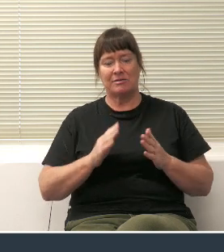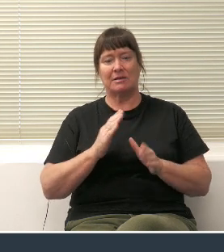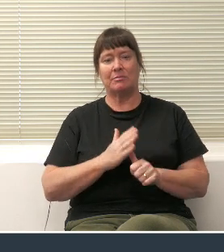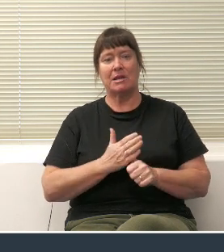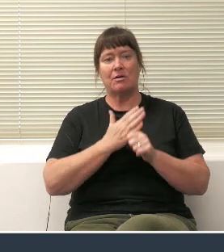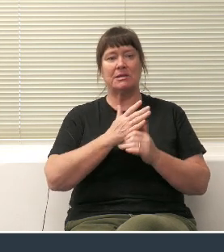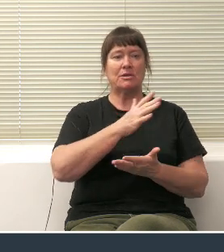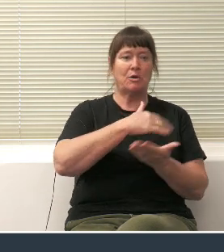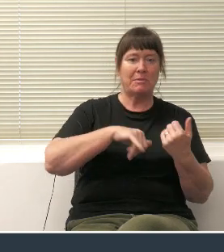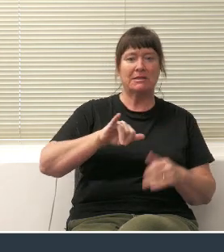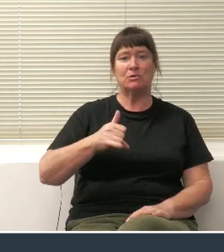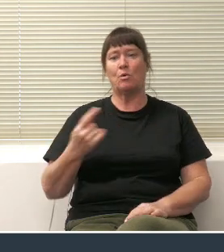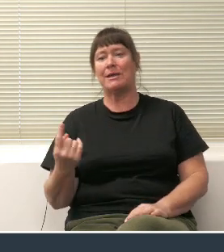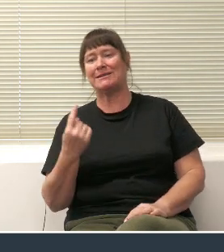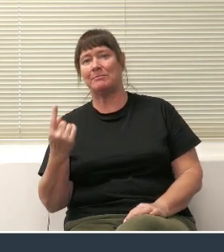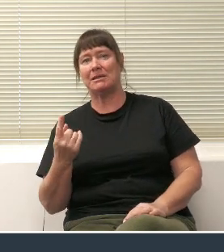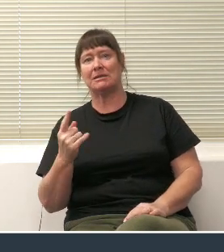approach.